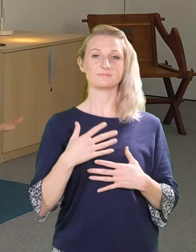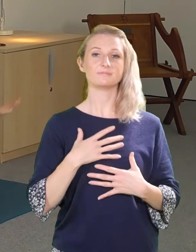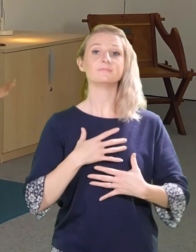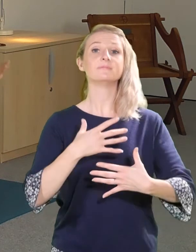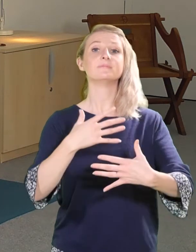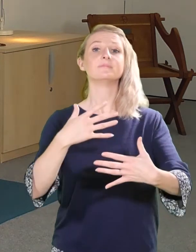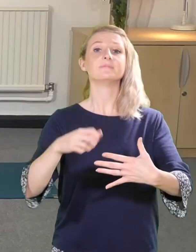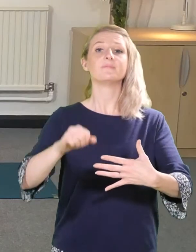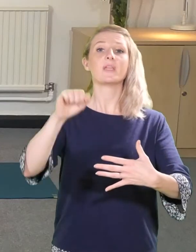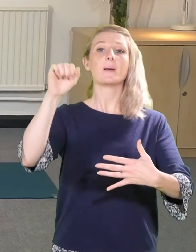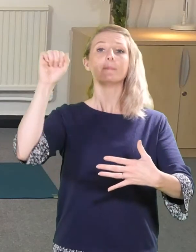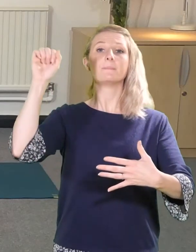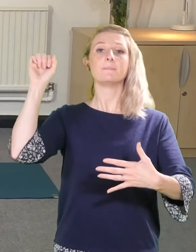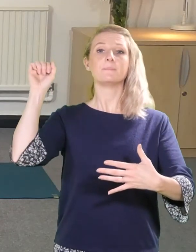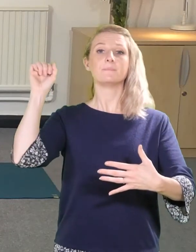Inhale, coming up.